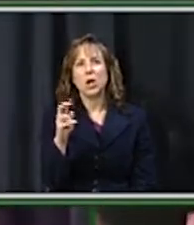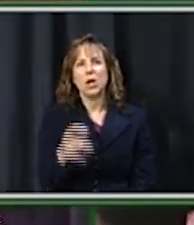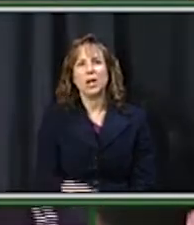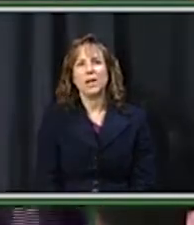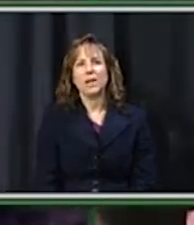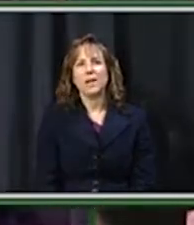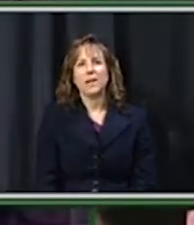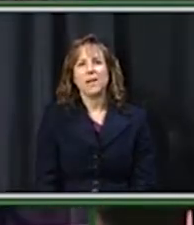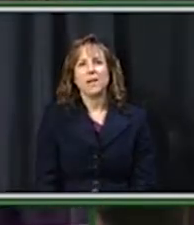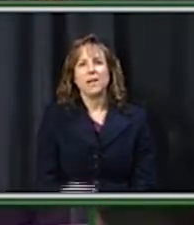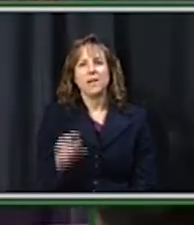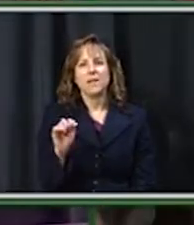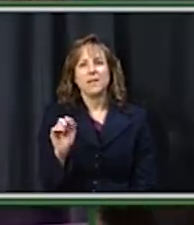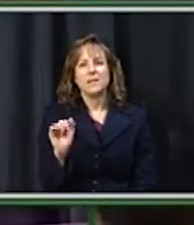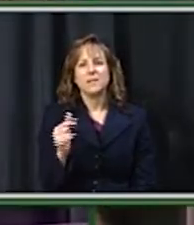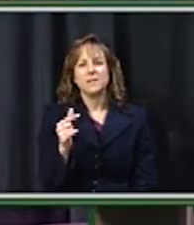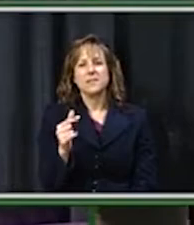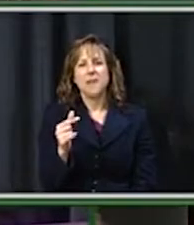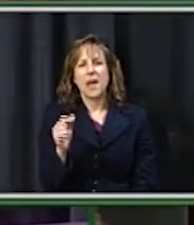Taggart Bunn.